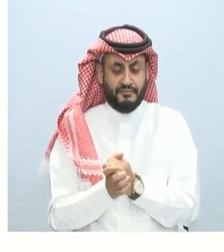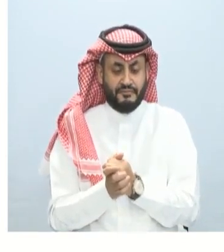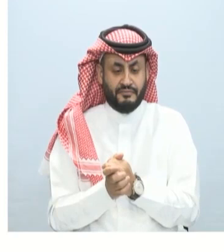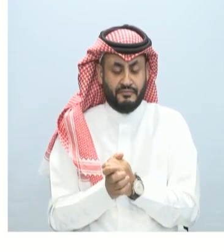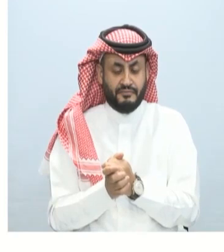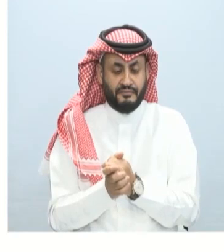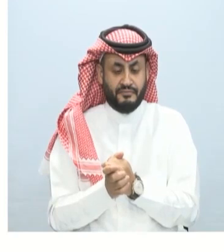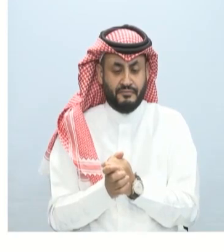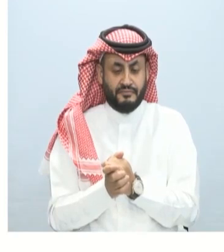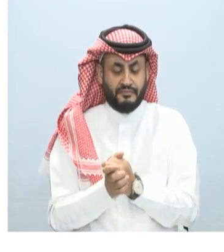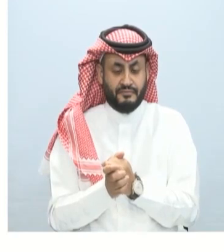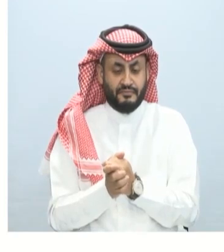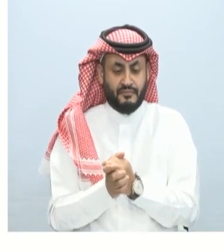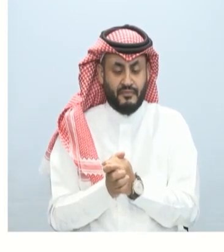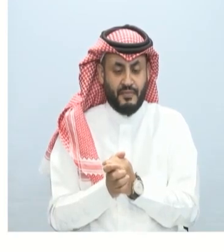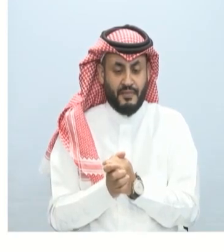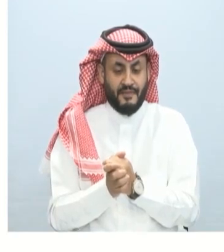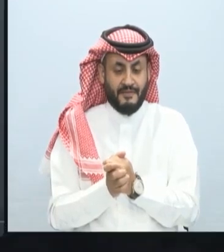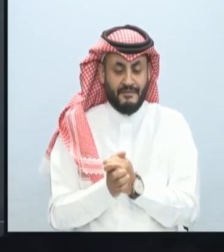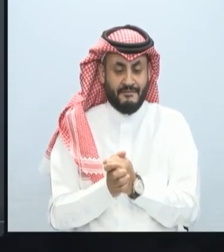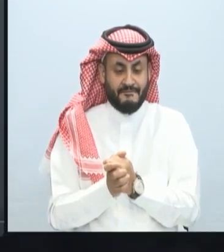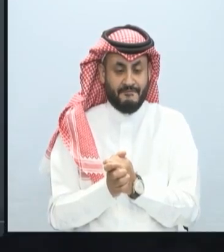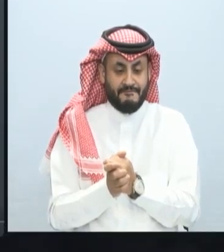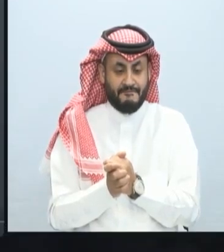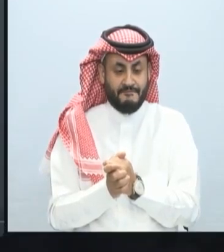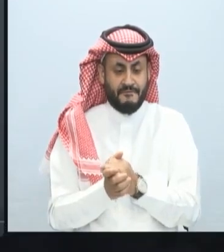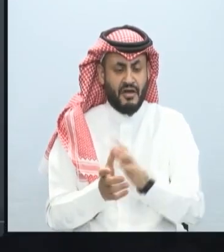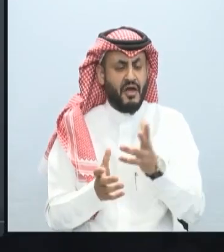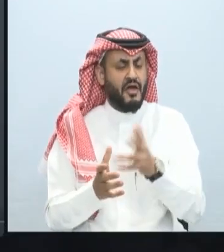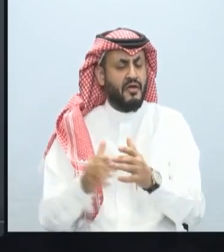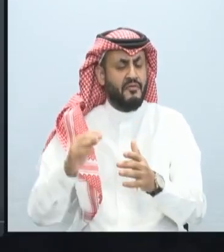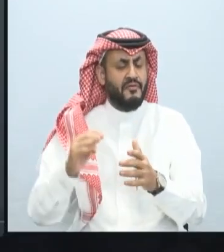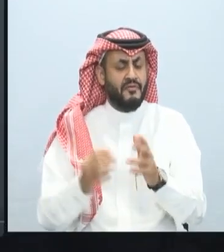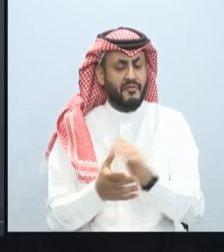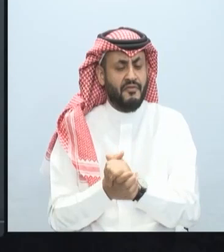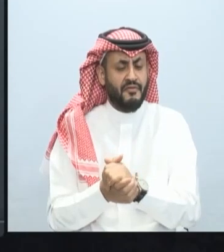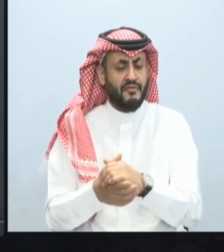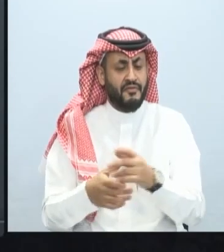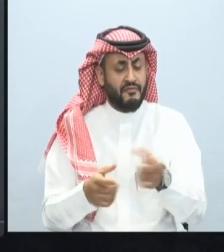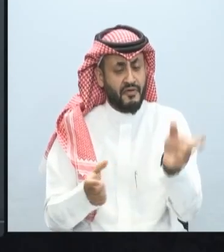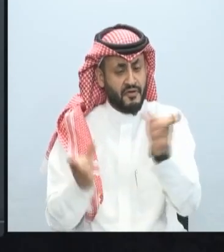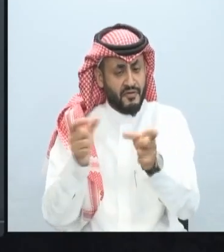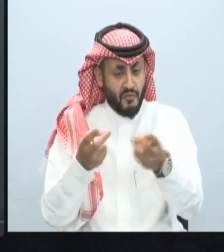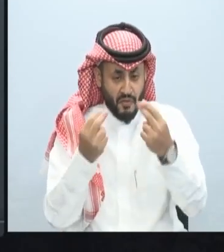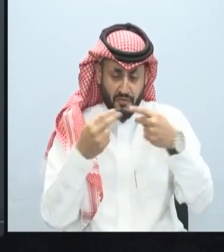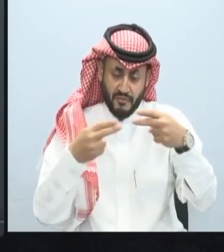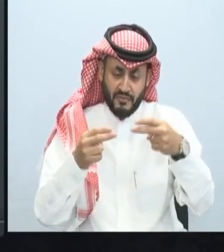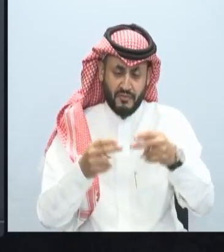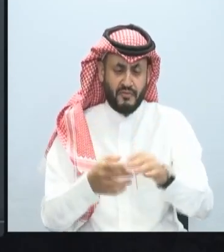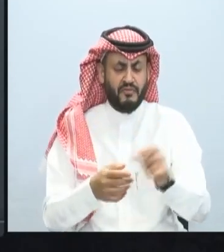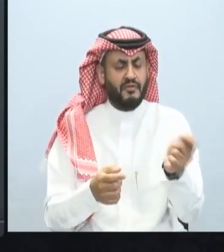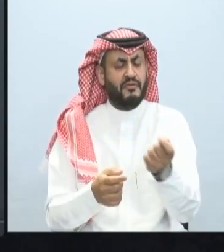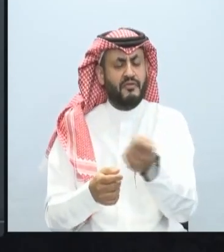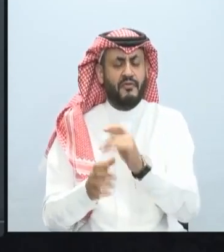other planets. Now, it depends on what you are answering here. You can either add the emphasis in the sentence, or you can